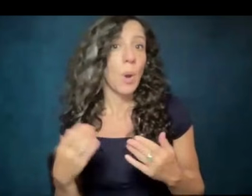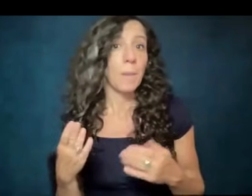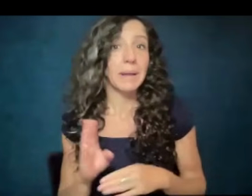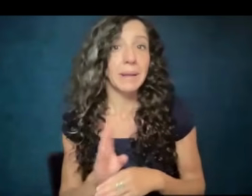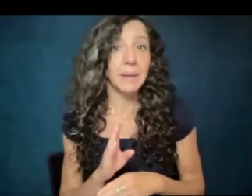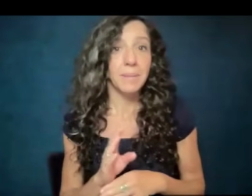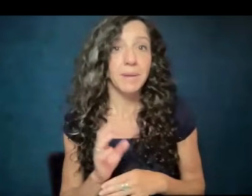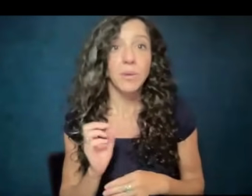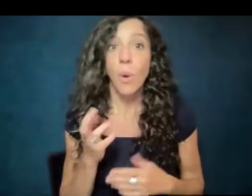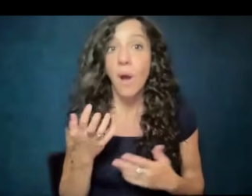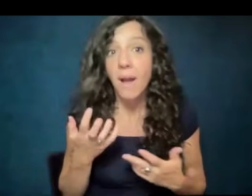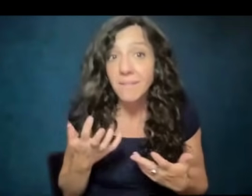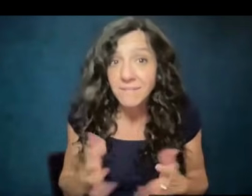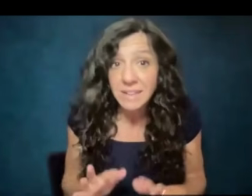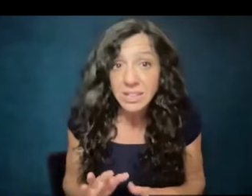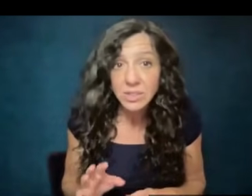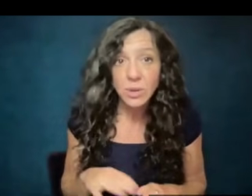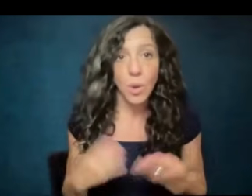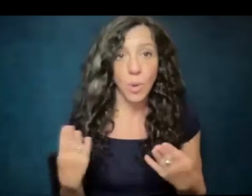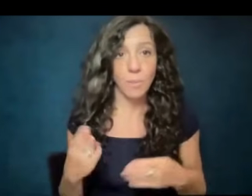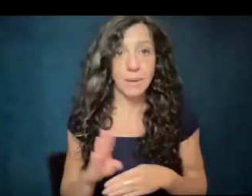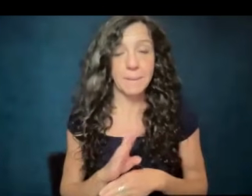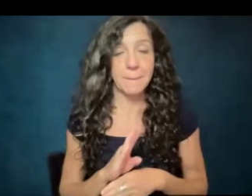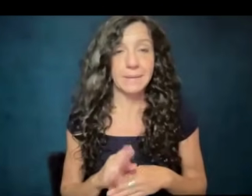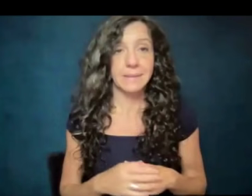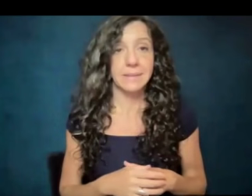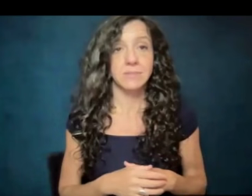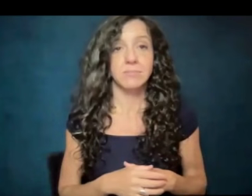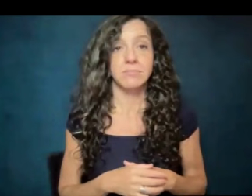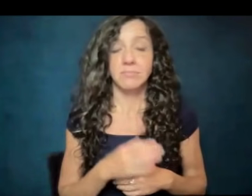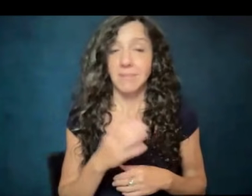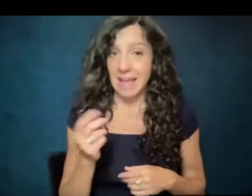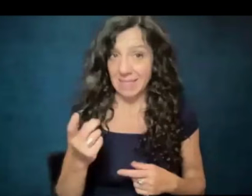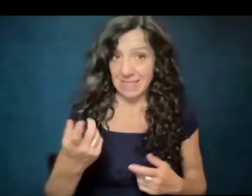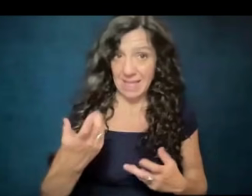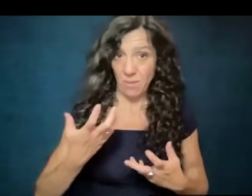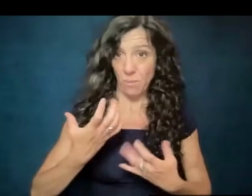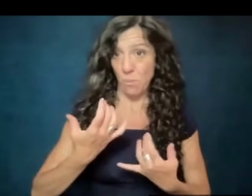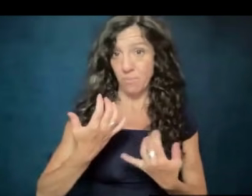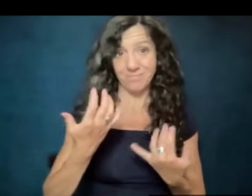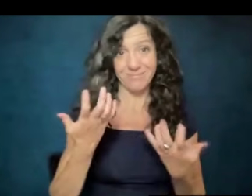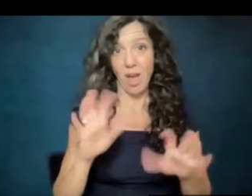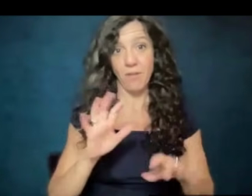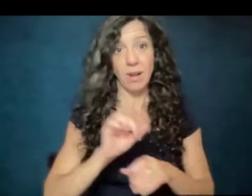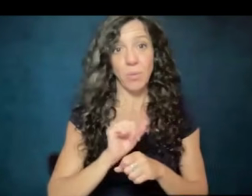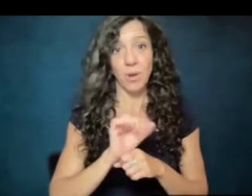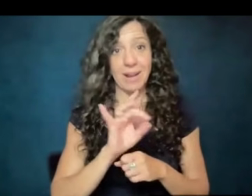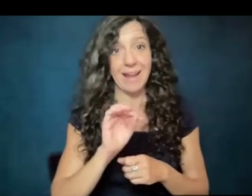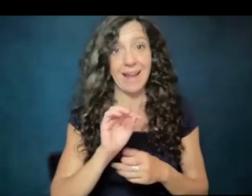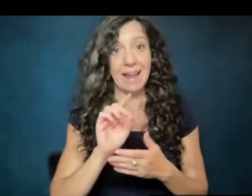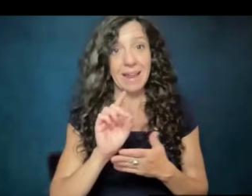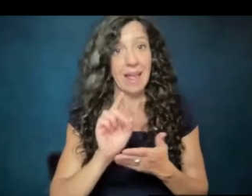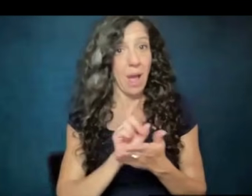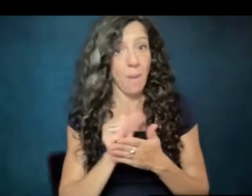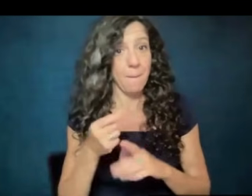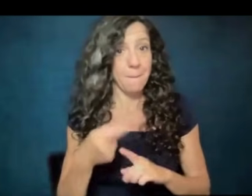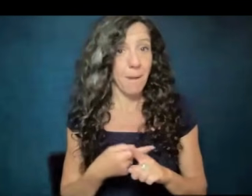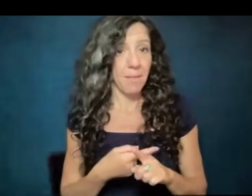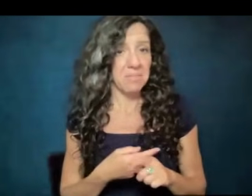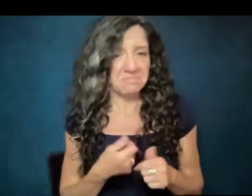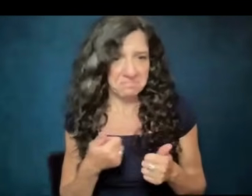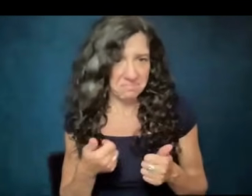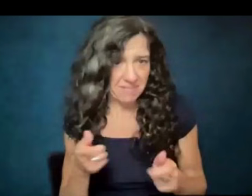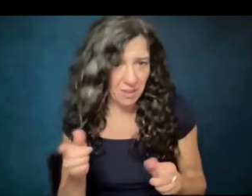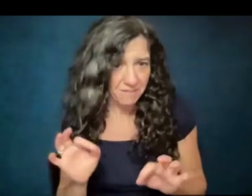or has opened up a business and they're working 80 hours a month, they're all set. They're